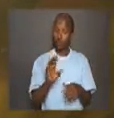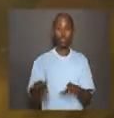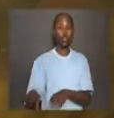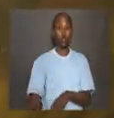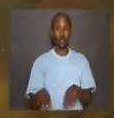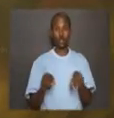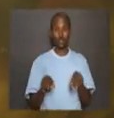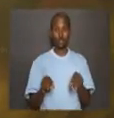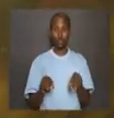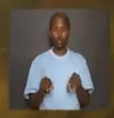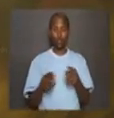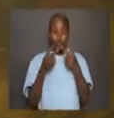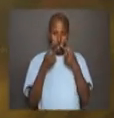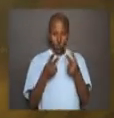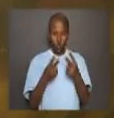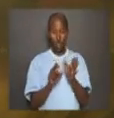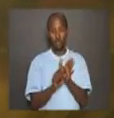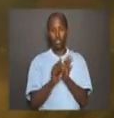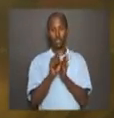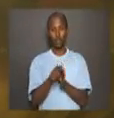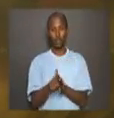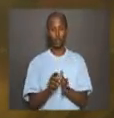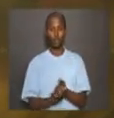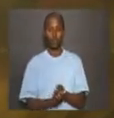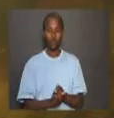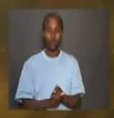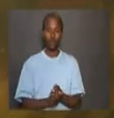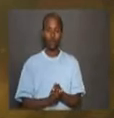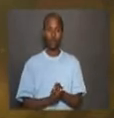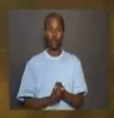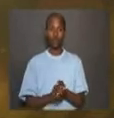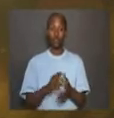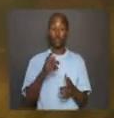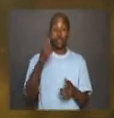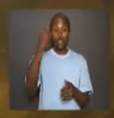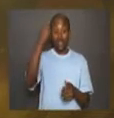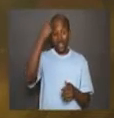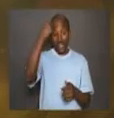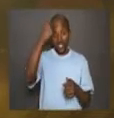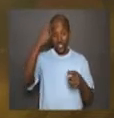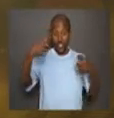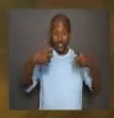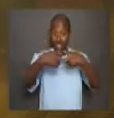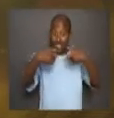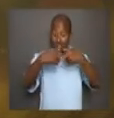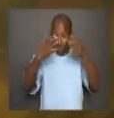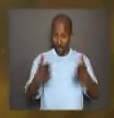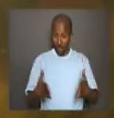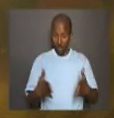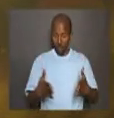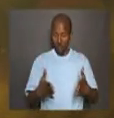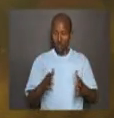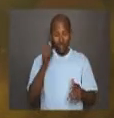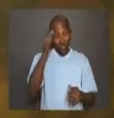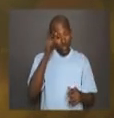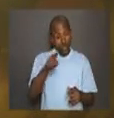Students, let us look at an example. Tegeny is an electrician, and